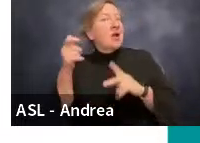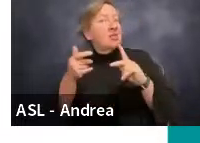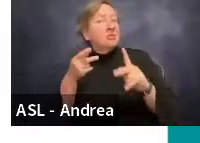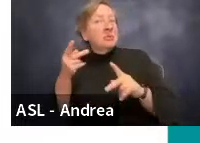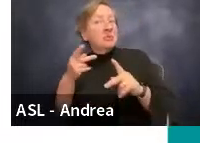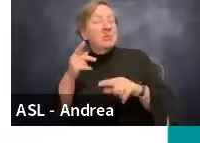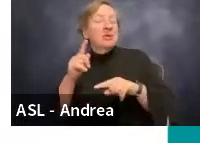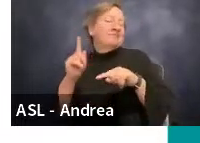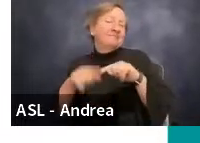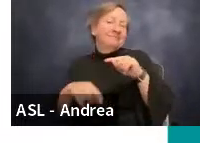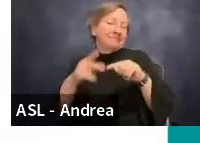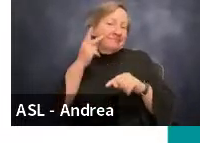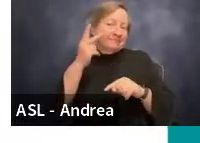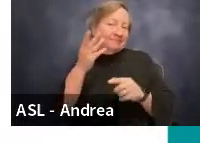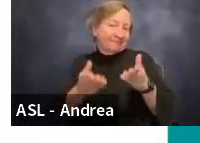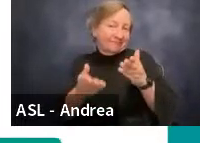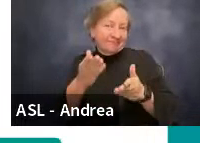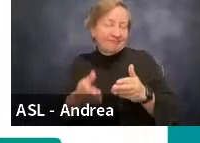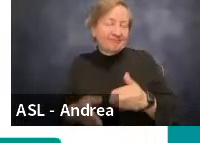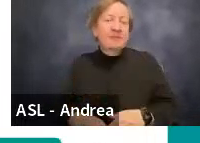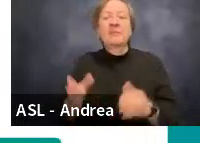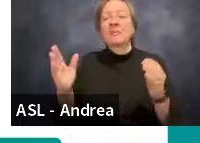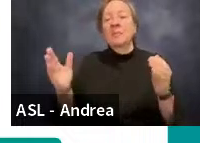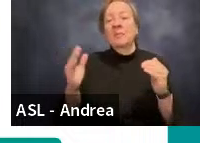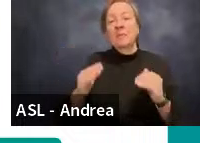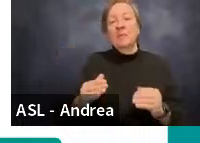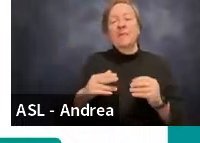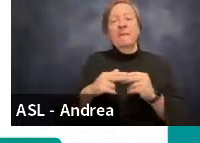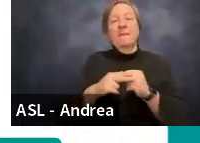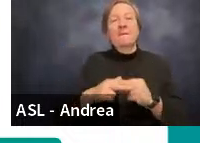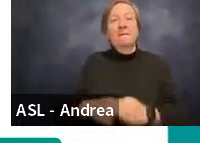them. Next slide, please.